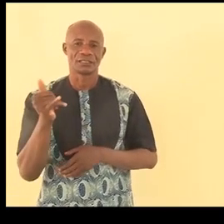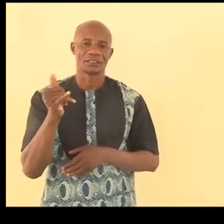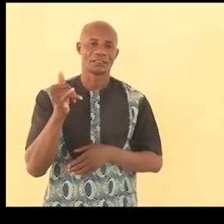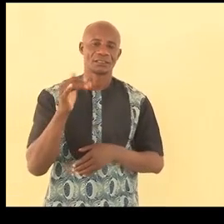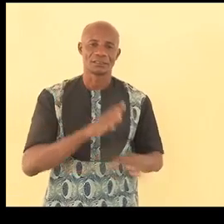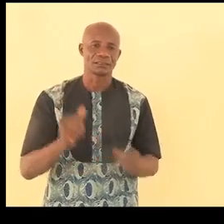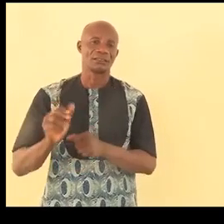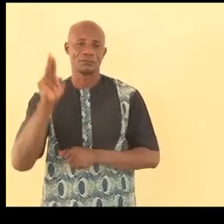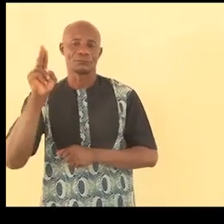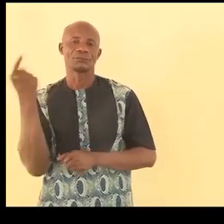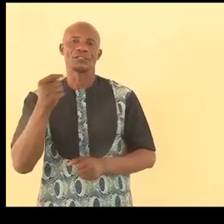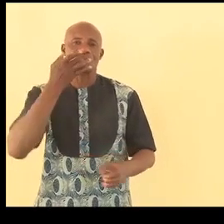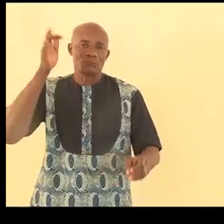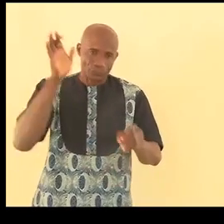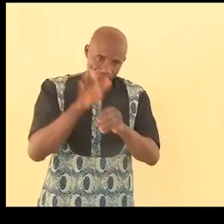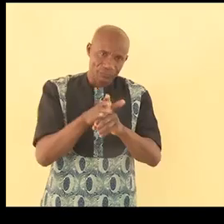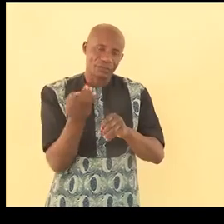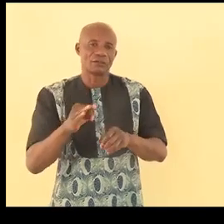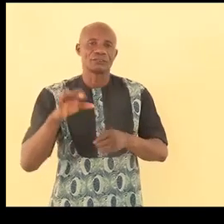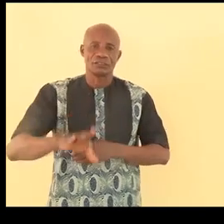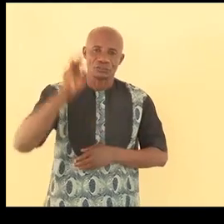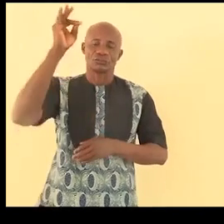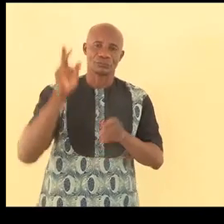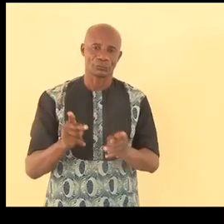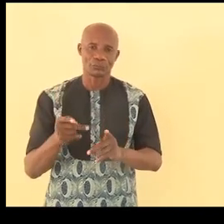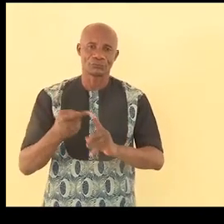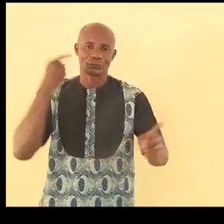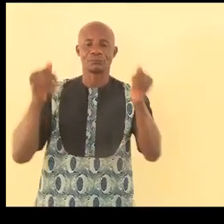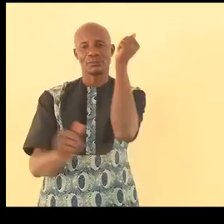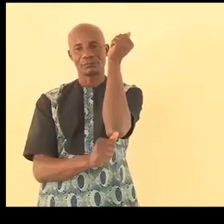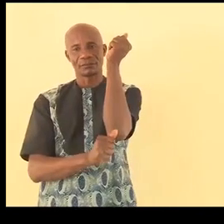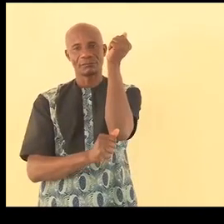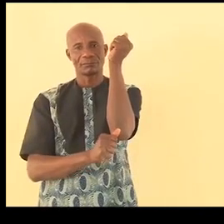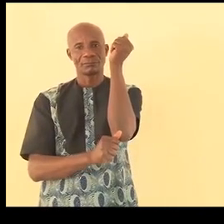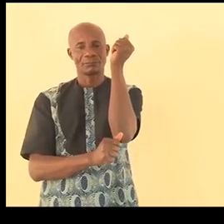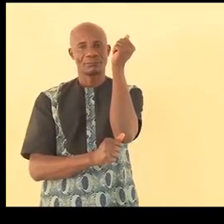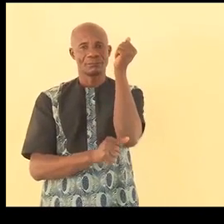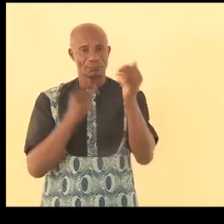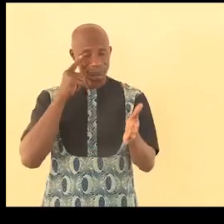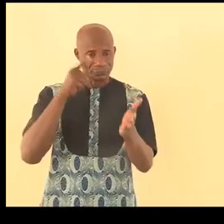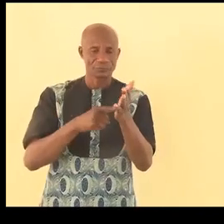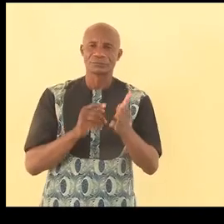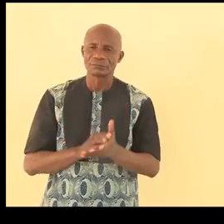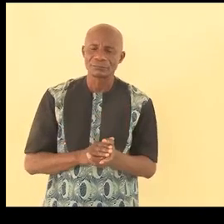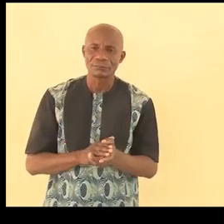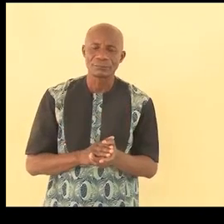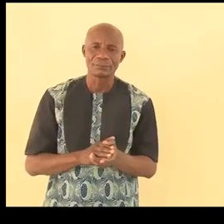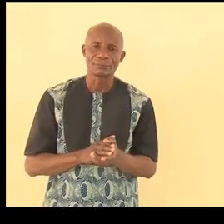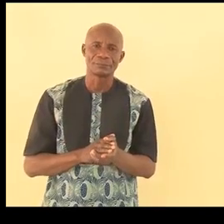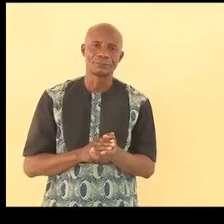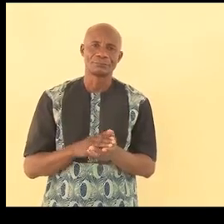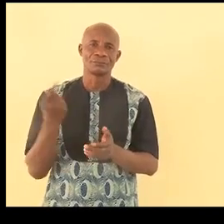up the promises made to the chosen people since Abraham. And then take note of the next